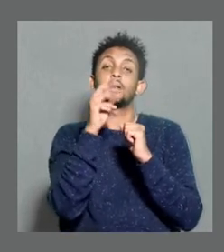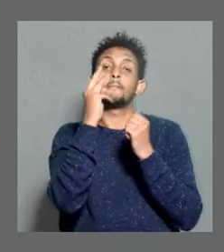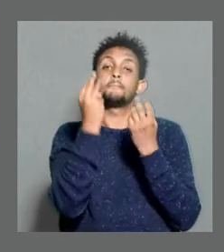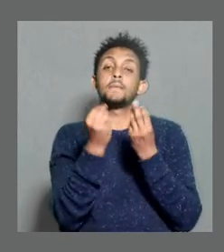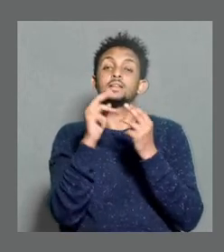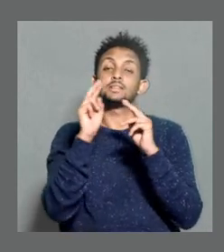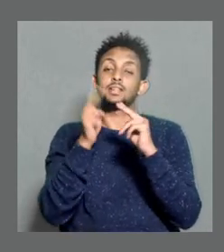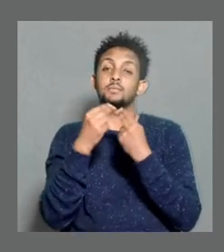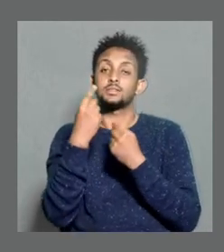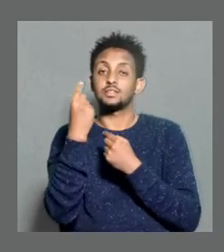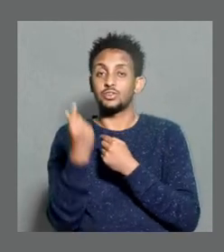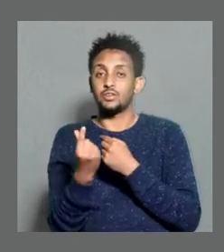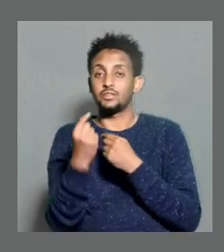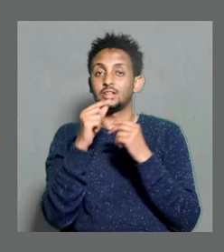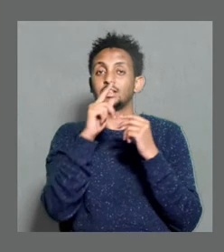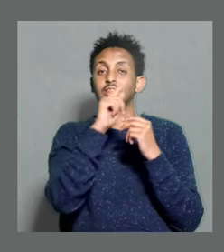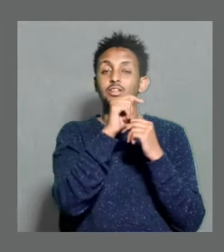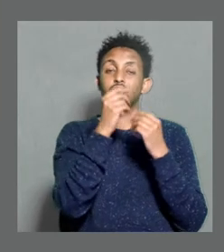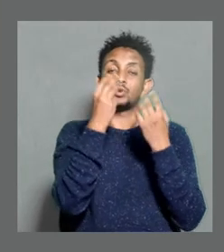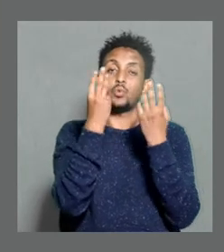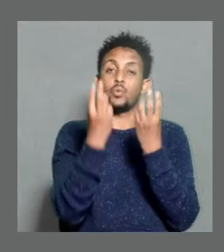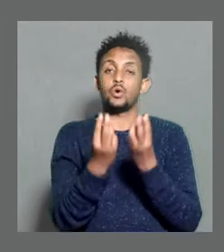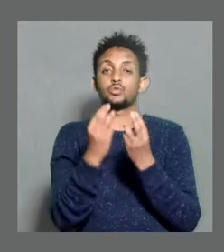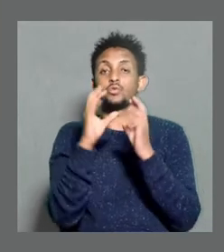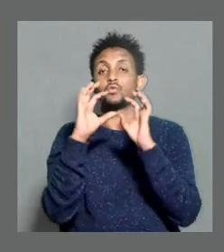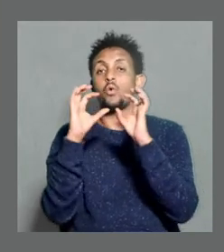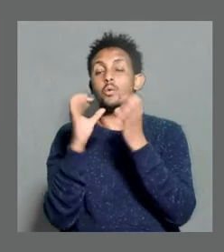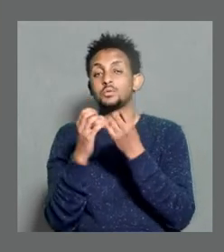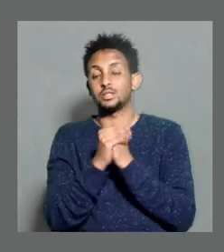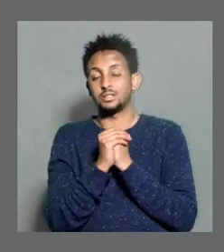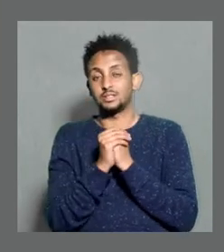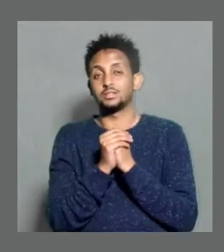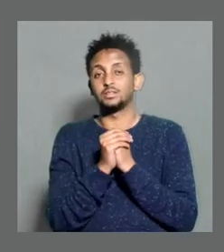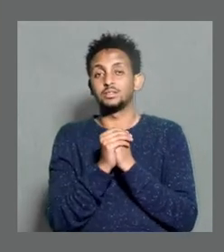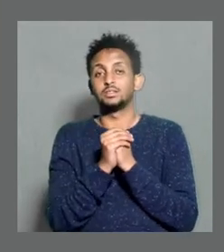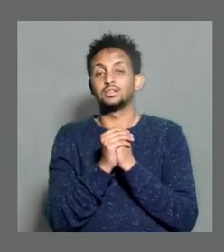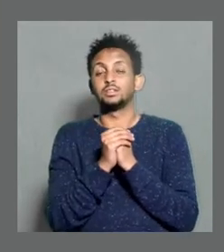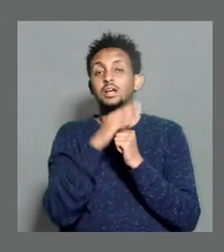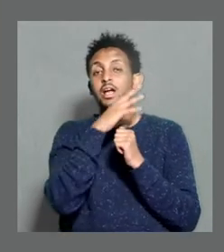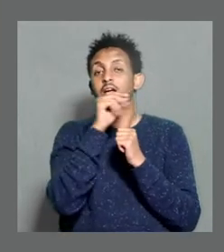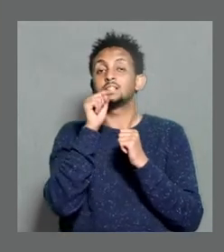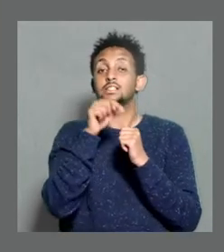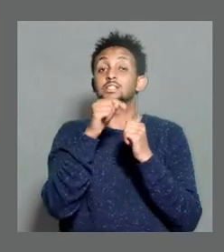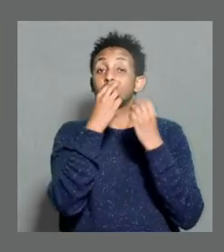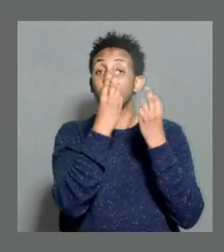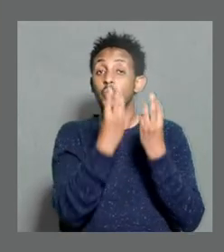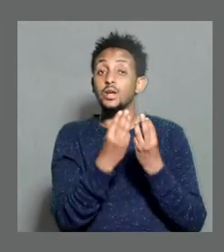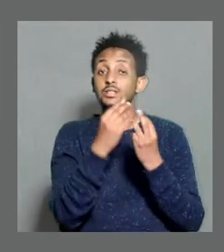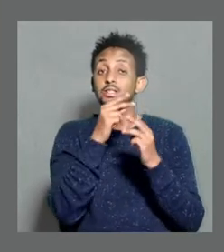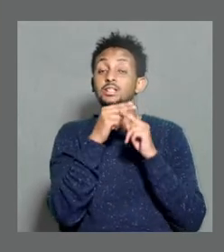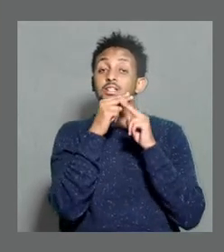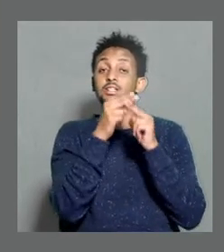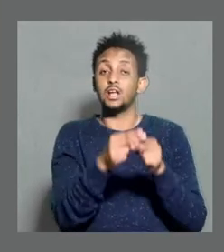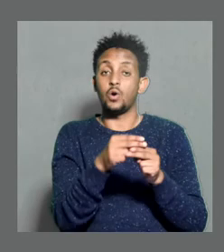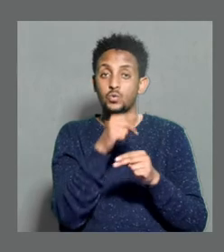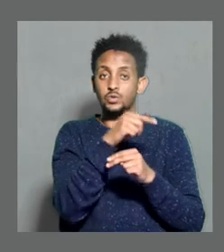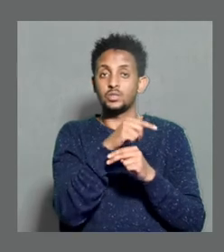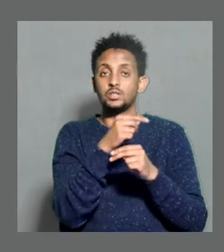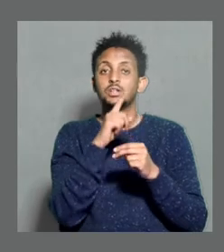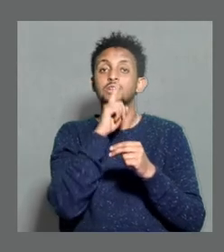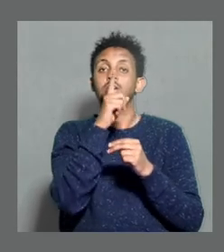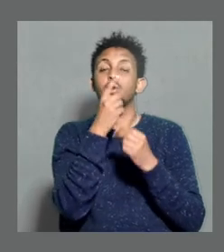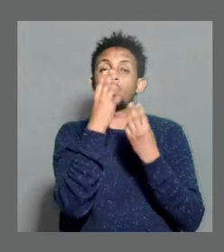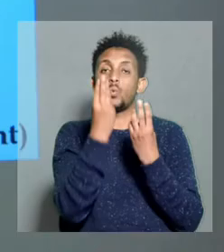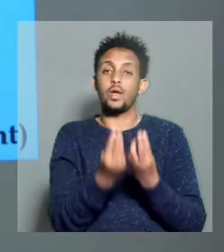times gravity. Tension T is the weight of the object. Okay, the weight of the object. And this weight is known to be real